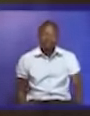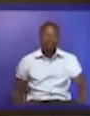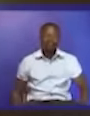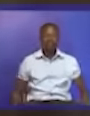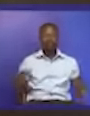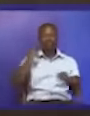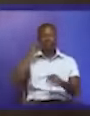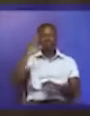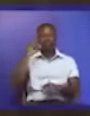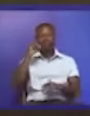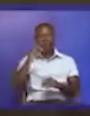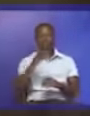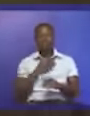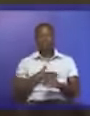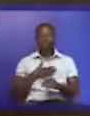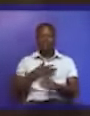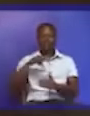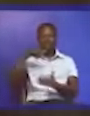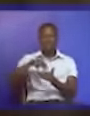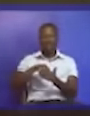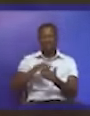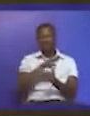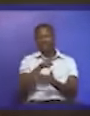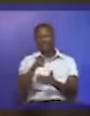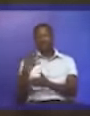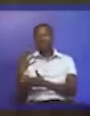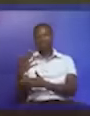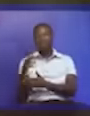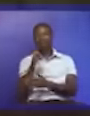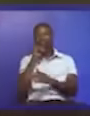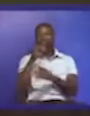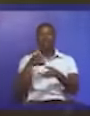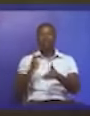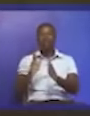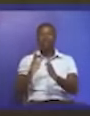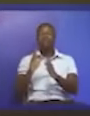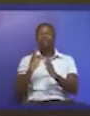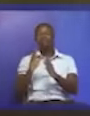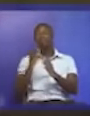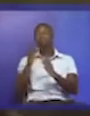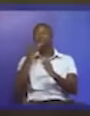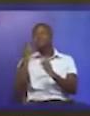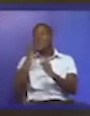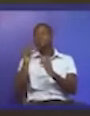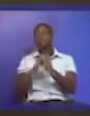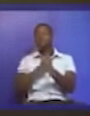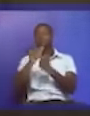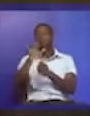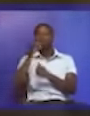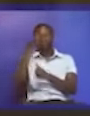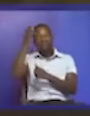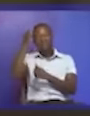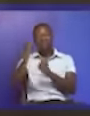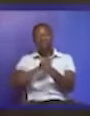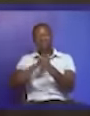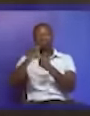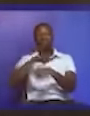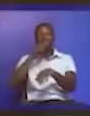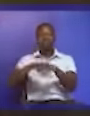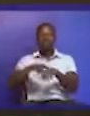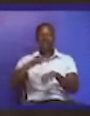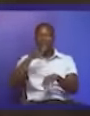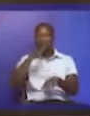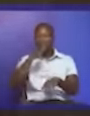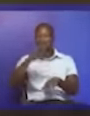Women, it's time to arise. Don't allow the devil destroy your destiny and destroy the nation. Mothers,